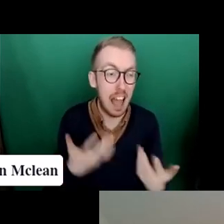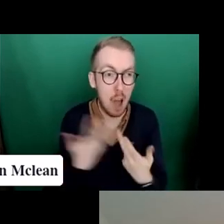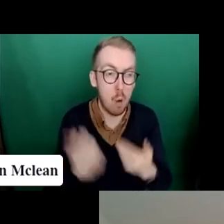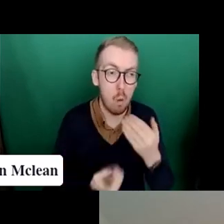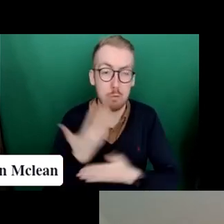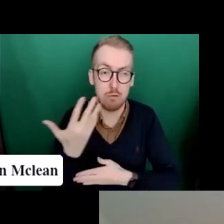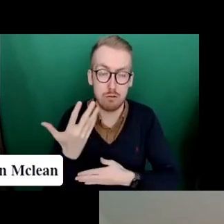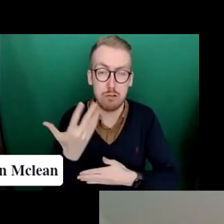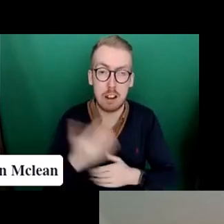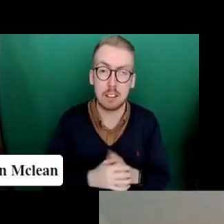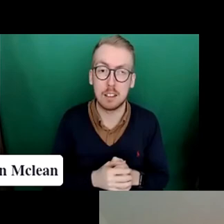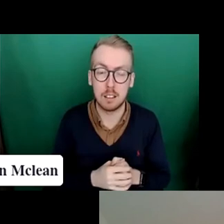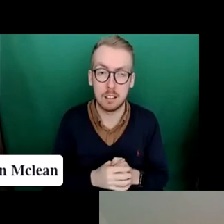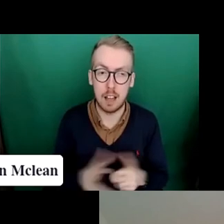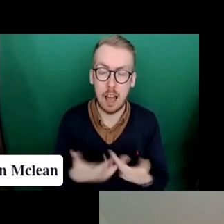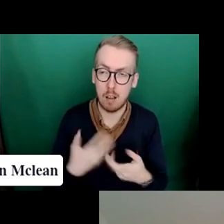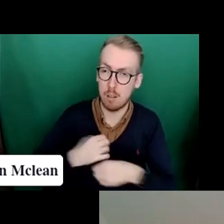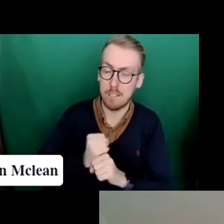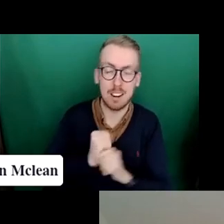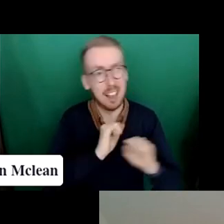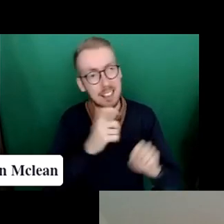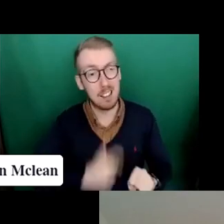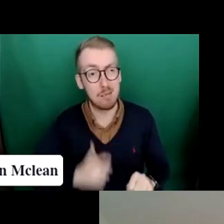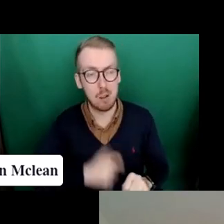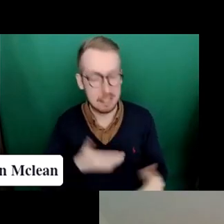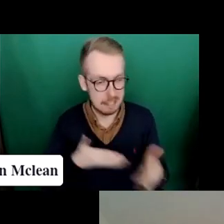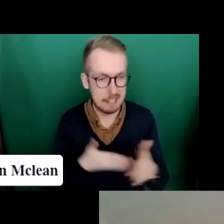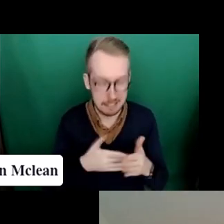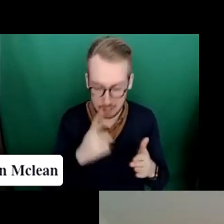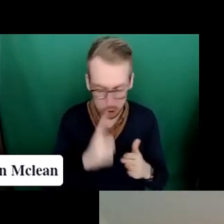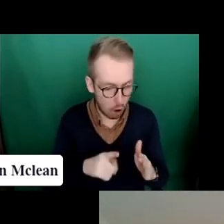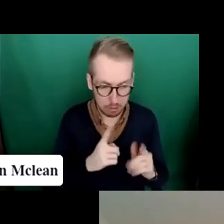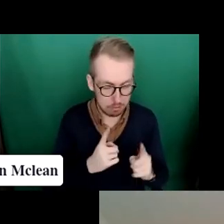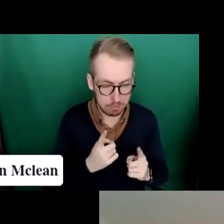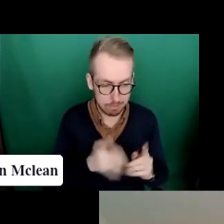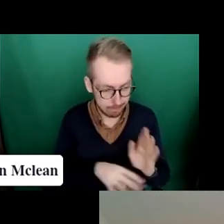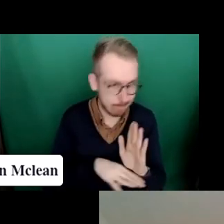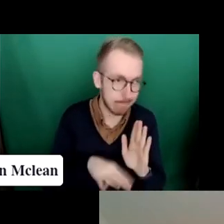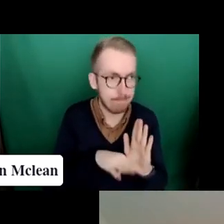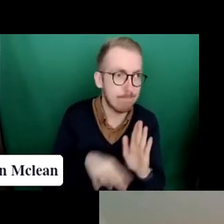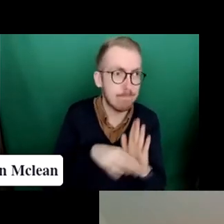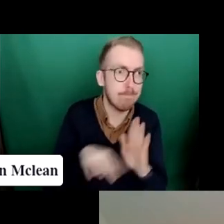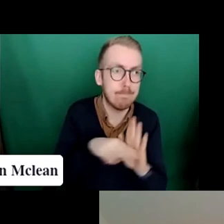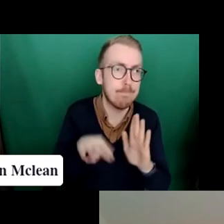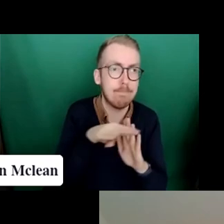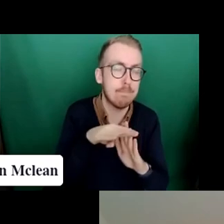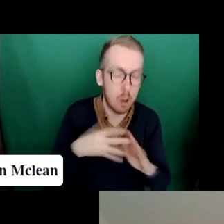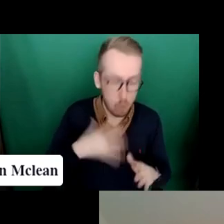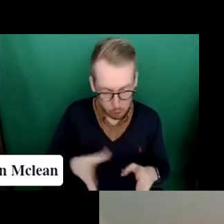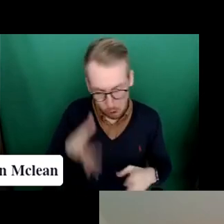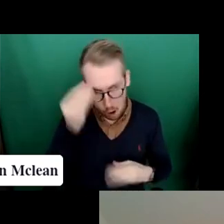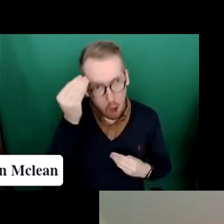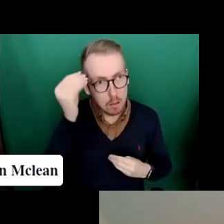or within people being frustrated within their roles so that they can't progress and move on. So a lot of that kind of trying to embed that learning and development, but